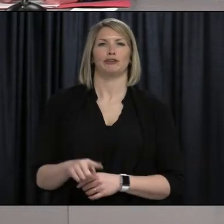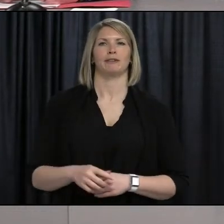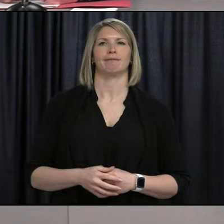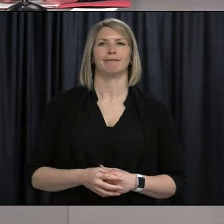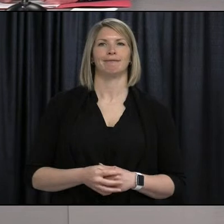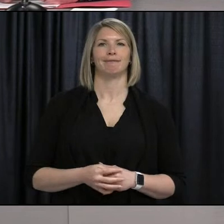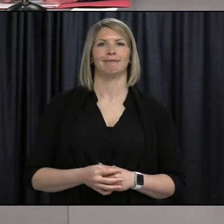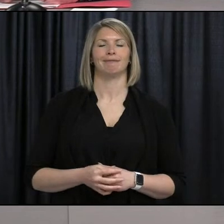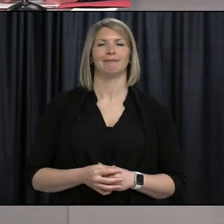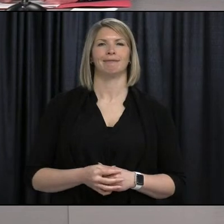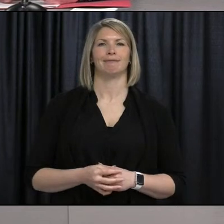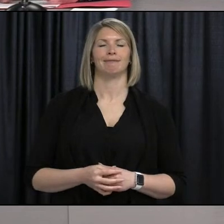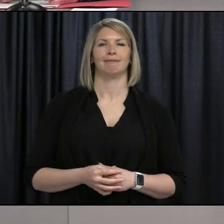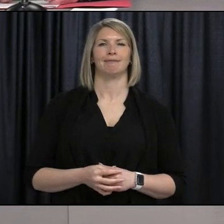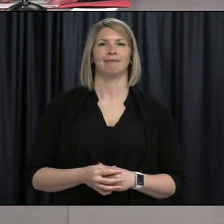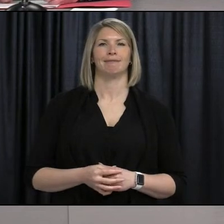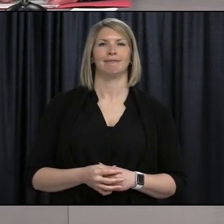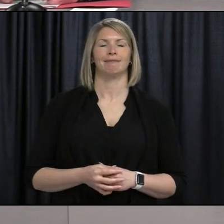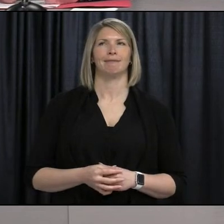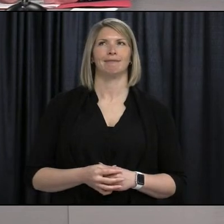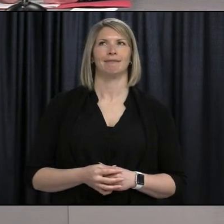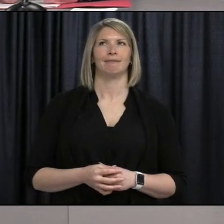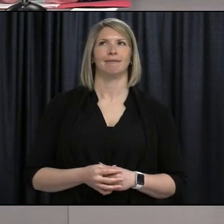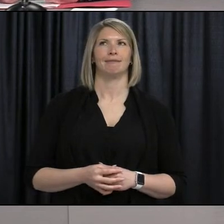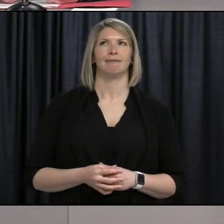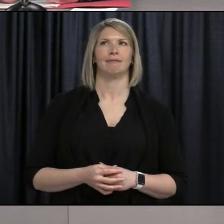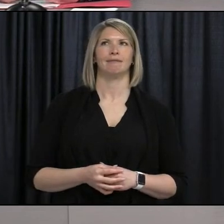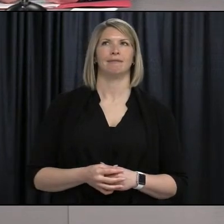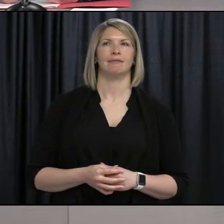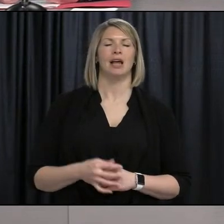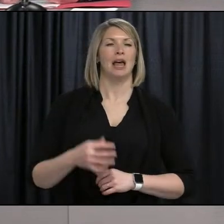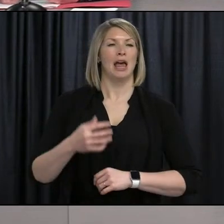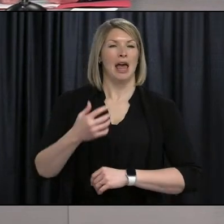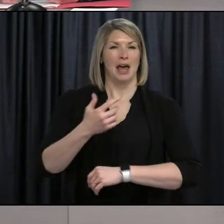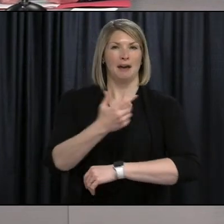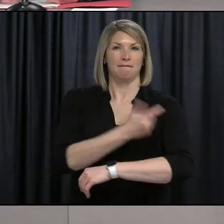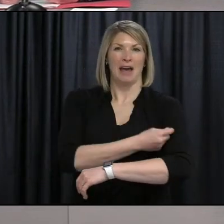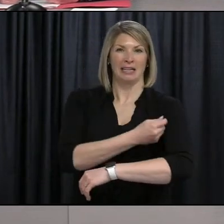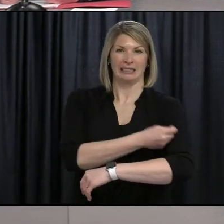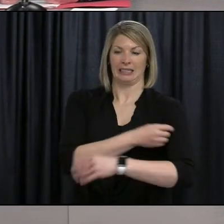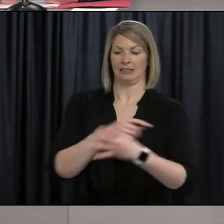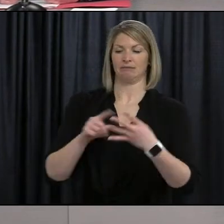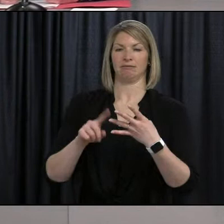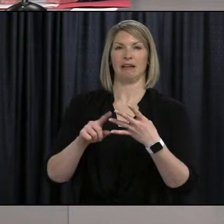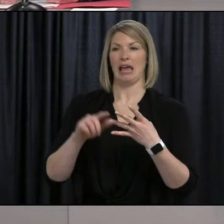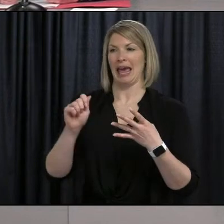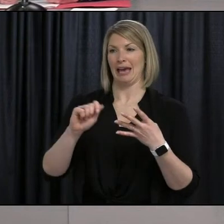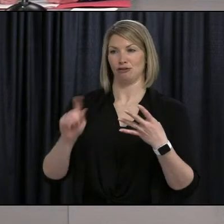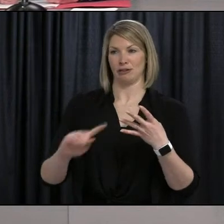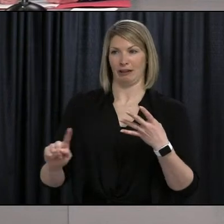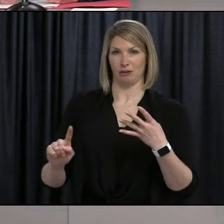The vaccine that's going to be sent back, if it's about to expire, given that other provinces are not